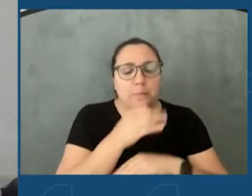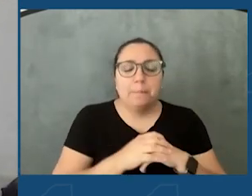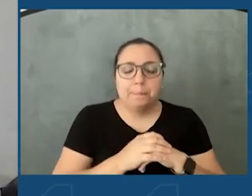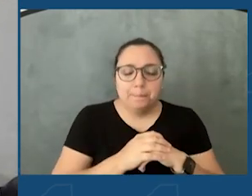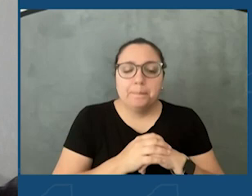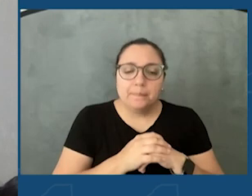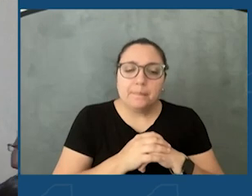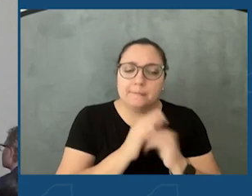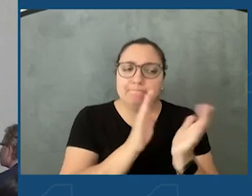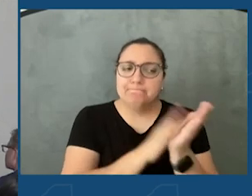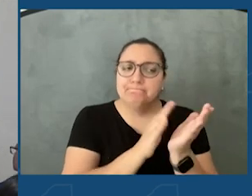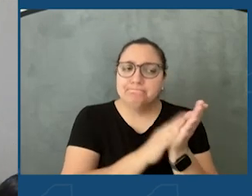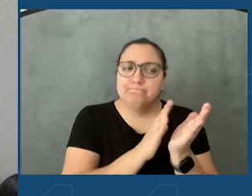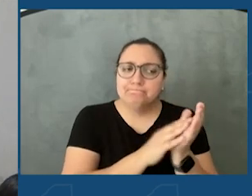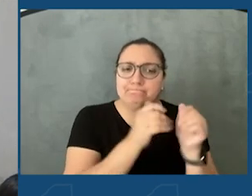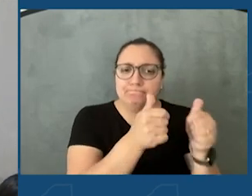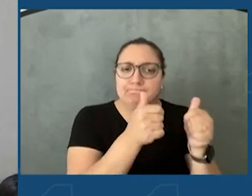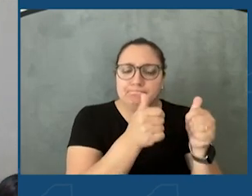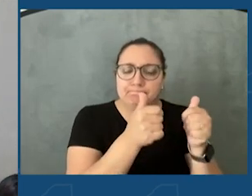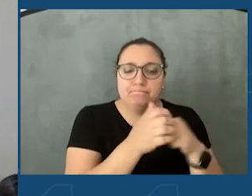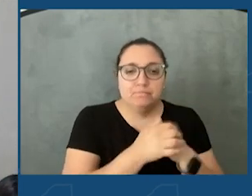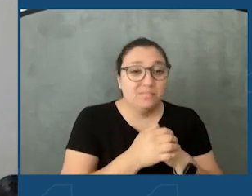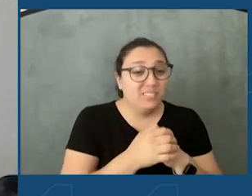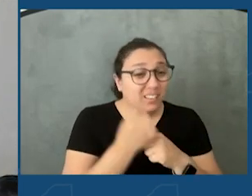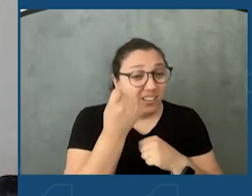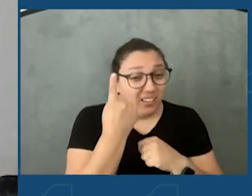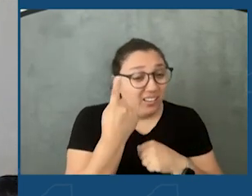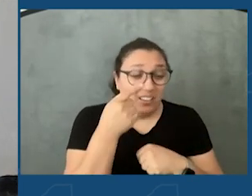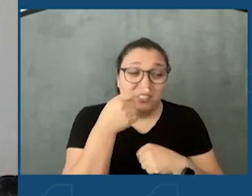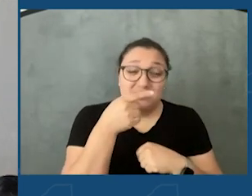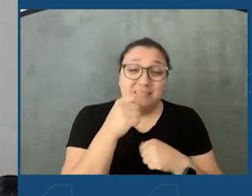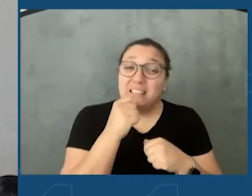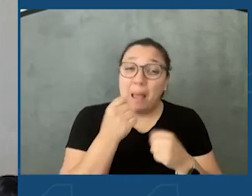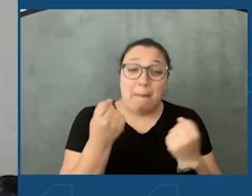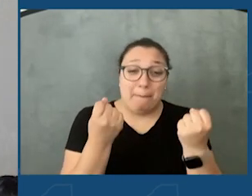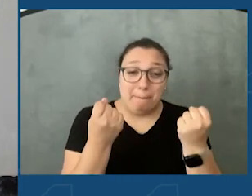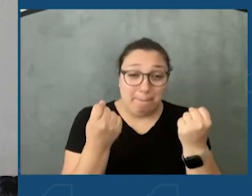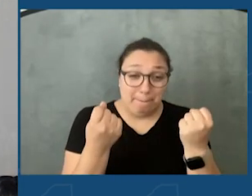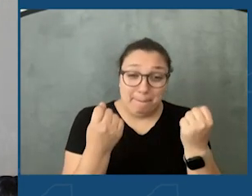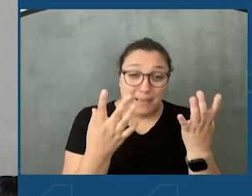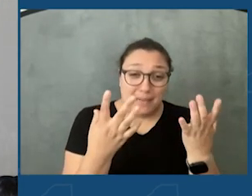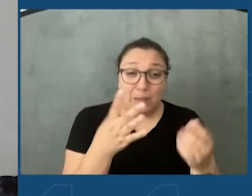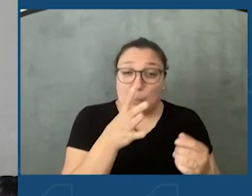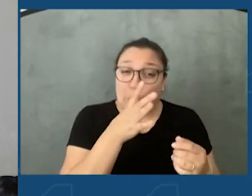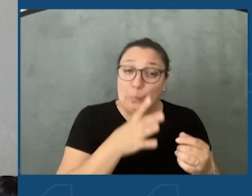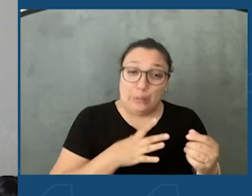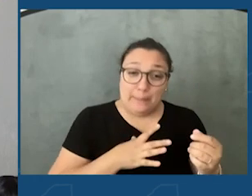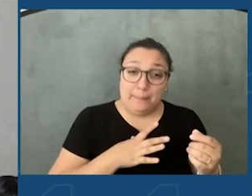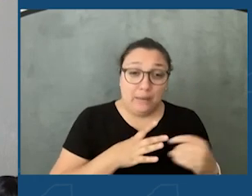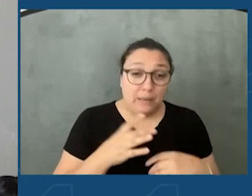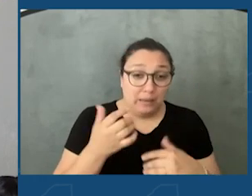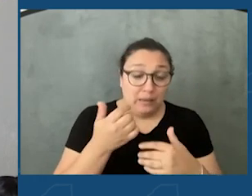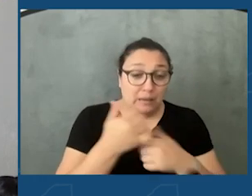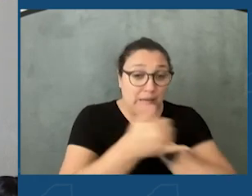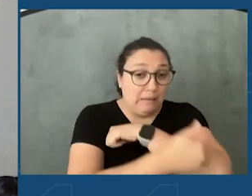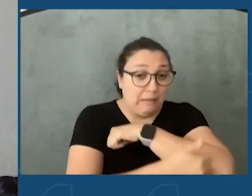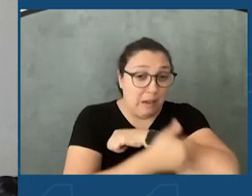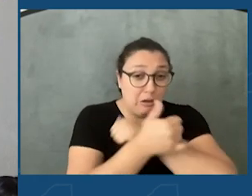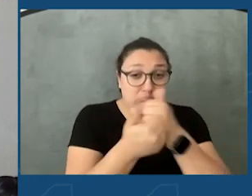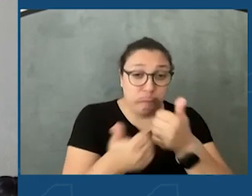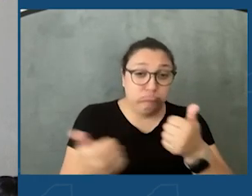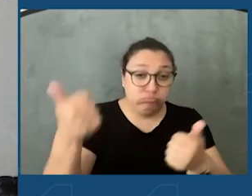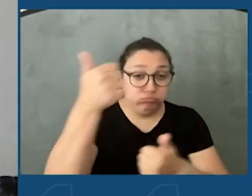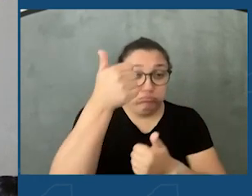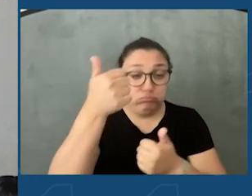Breaking barriers, so not a lot of women county executives out there, so I can relate, you know, a little bit here, and I just did a fabulous job, County Executive.